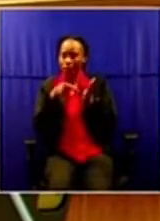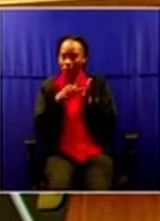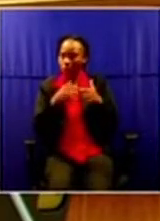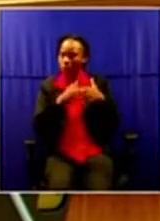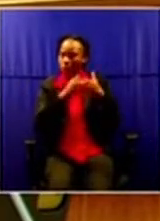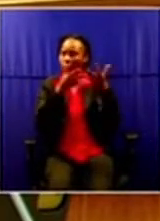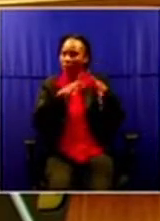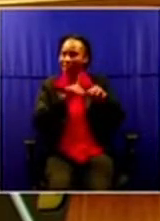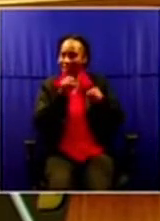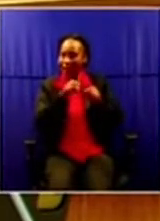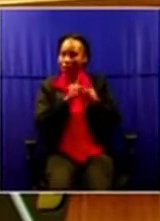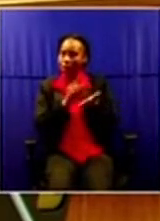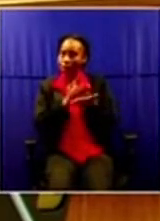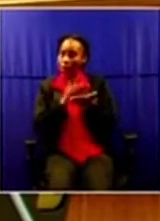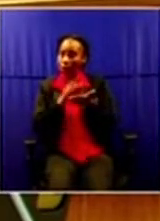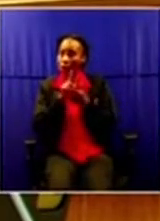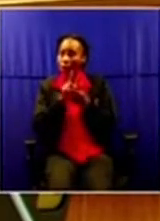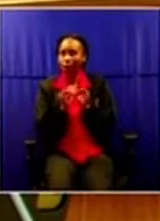package.